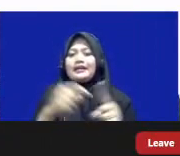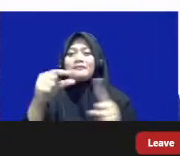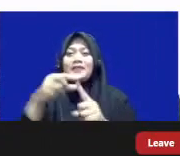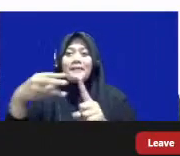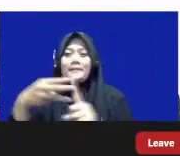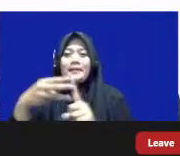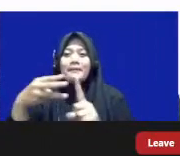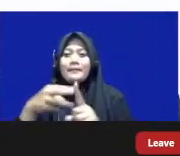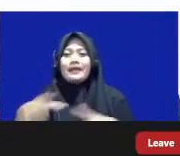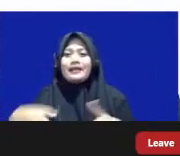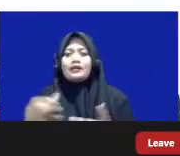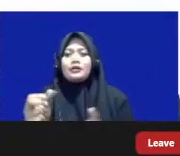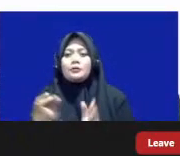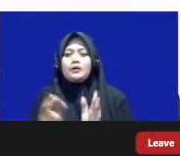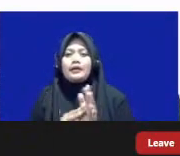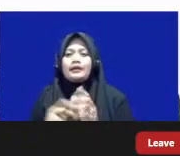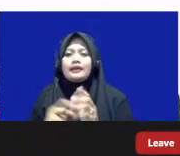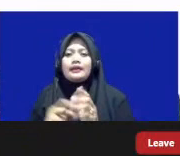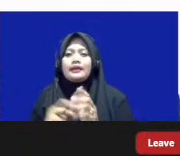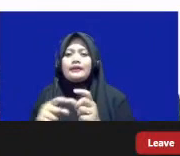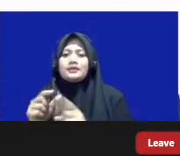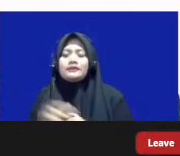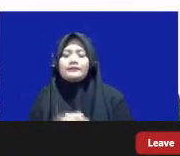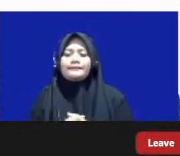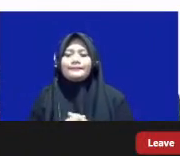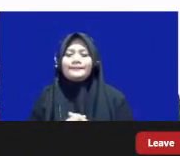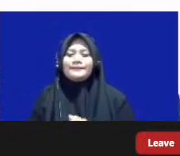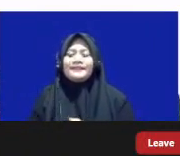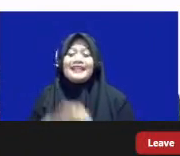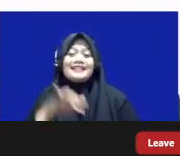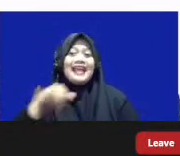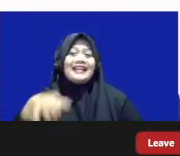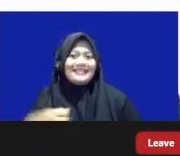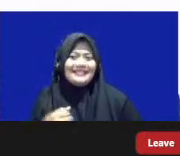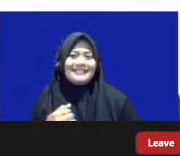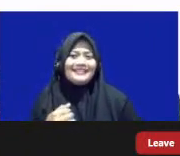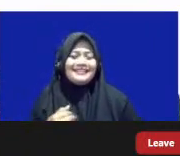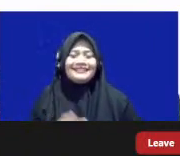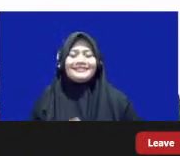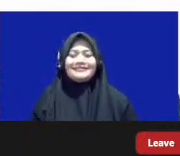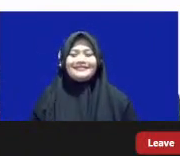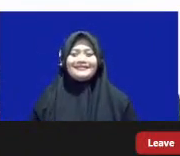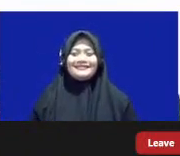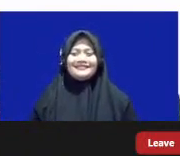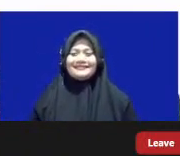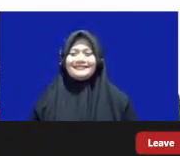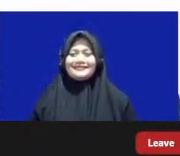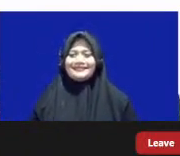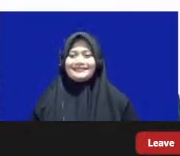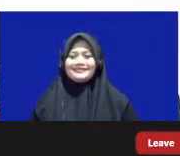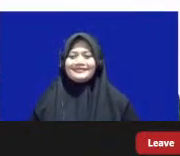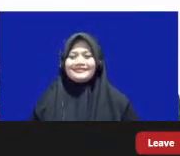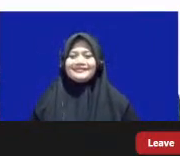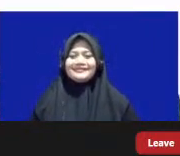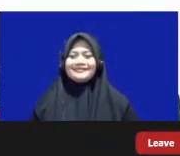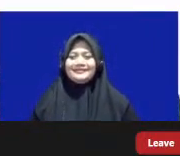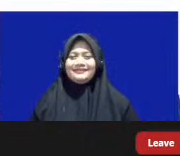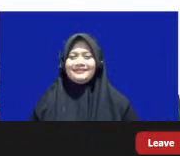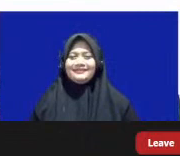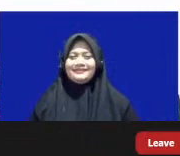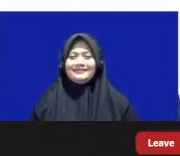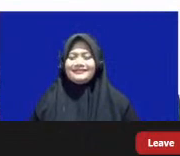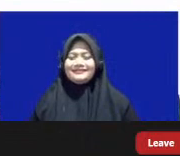management system. So this standing order and disaster has very specific roles